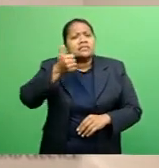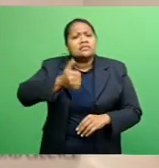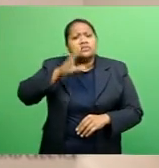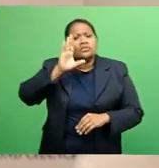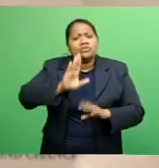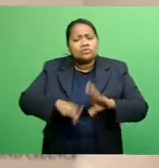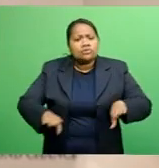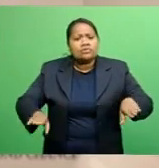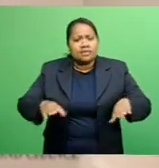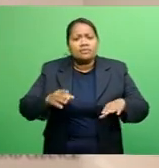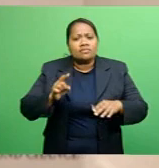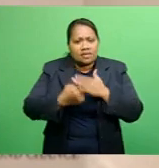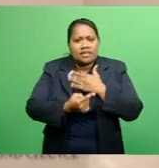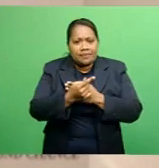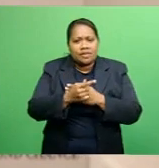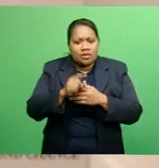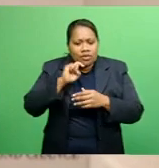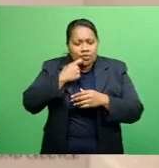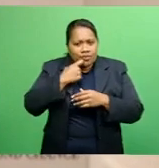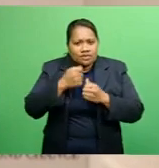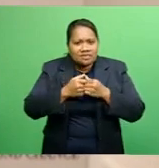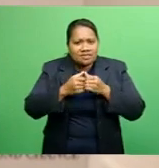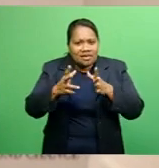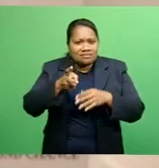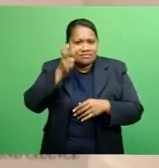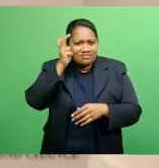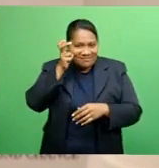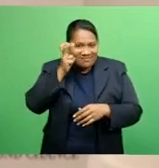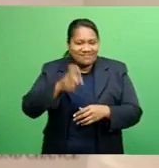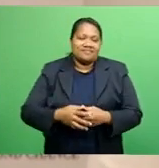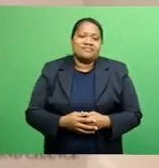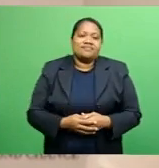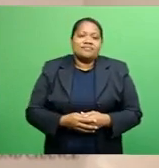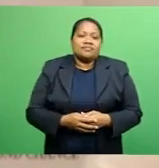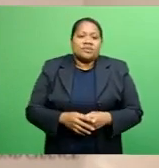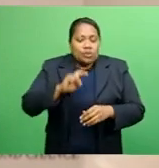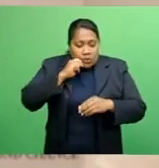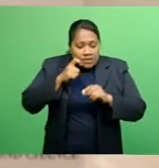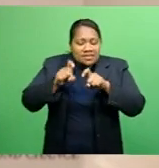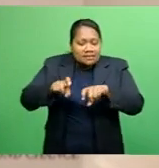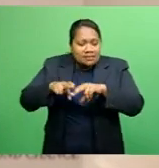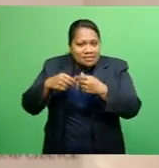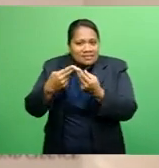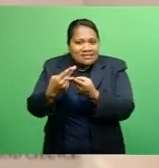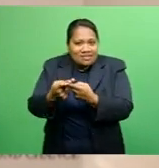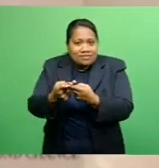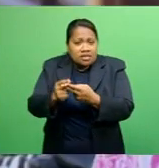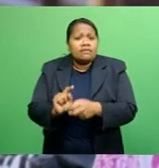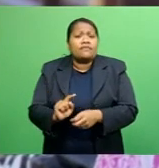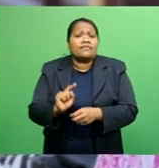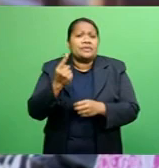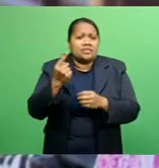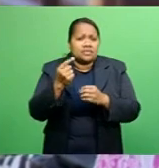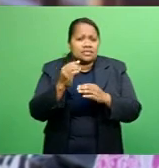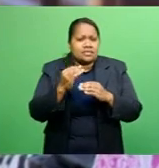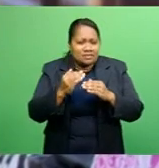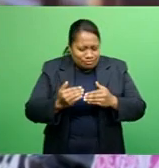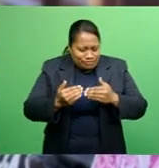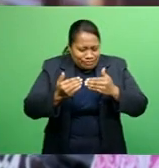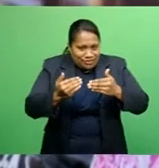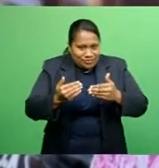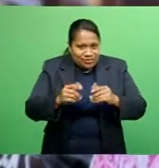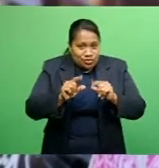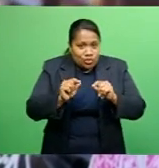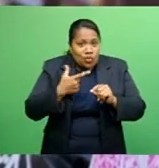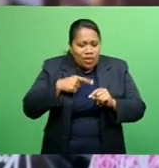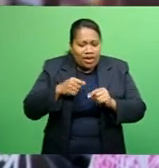This is part of an agreement with the Ministry of Youth and Sports. They will be staying with their families. This is the first step we are taking as we